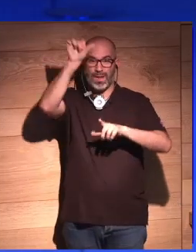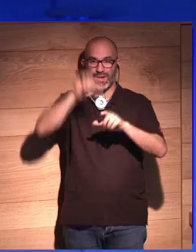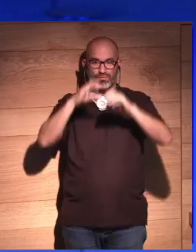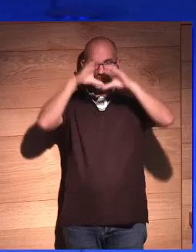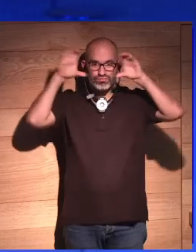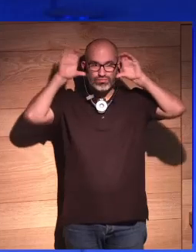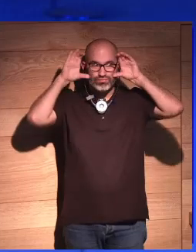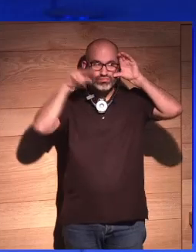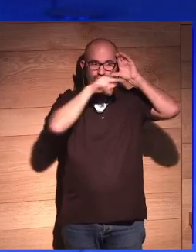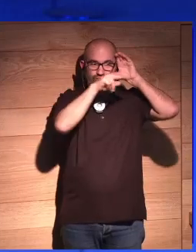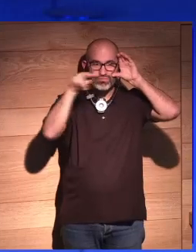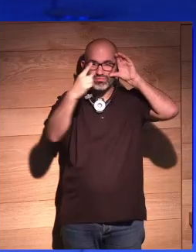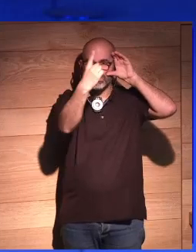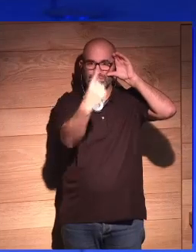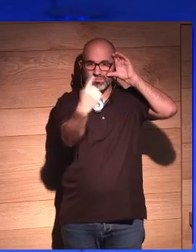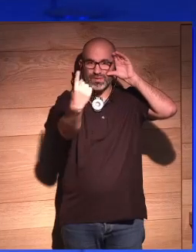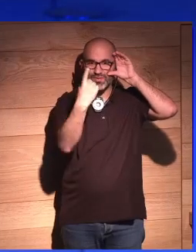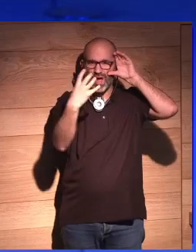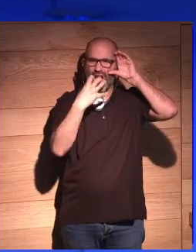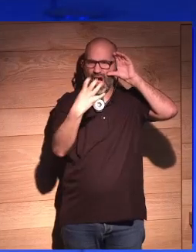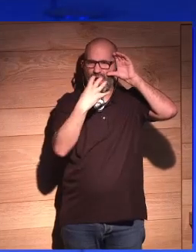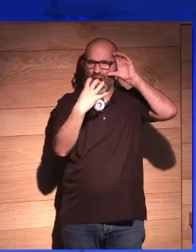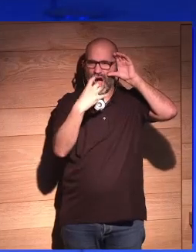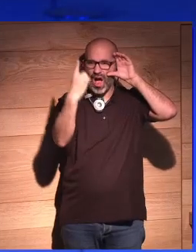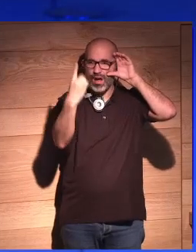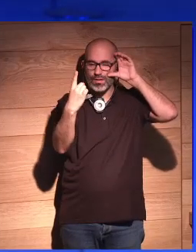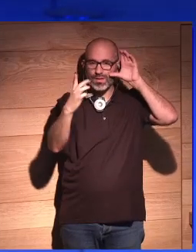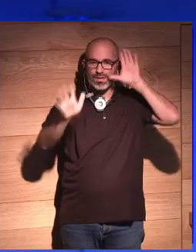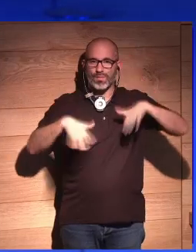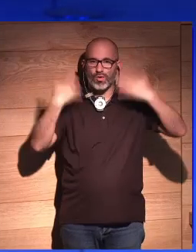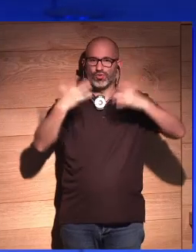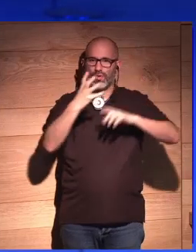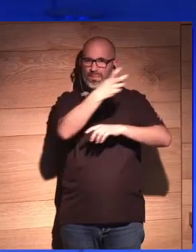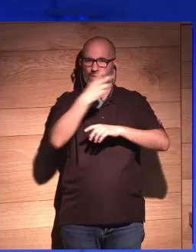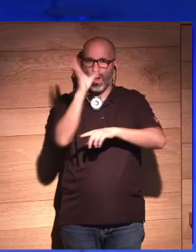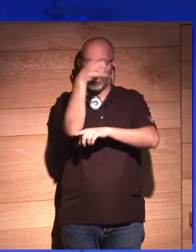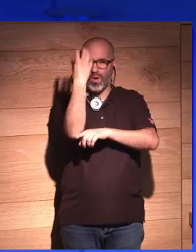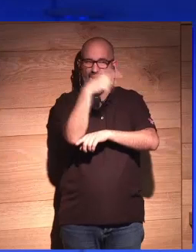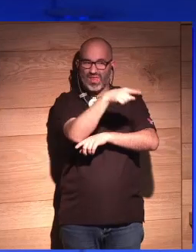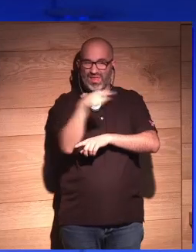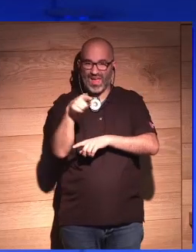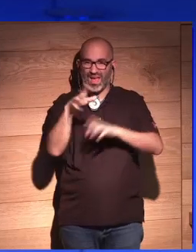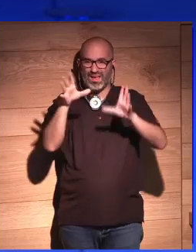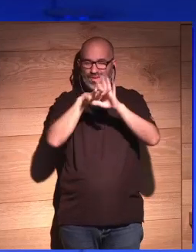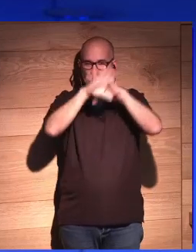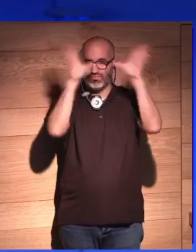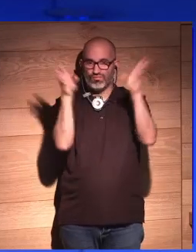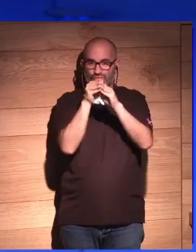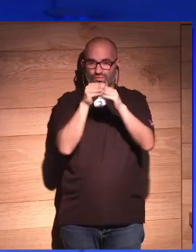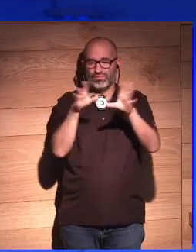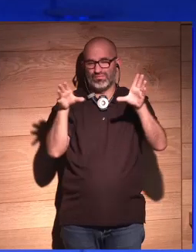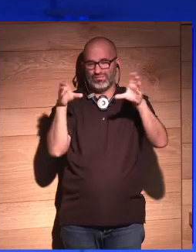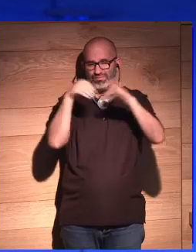the ambulance came and picked him up. So that was the story. Now imagine reading that story. And like, okay, well, that